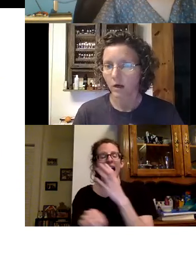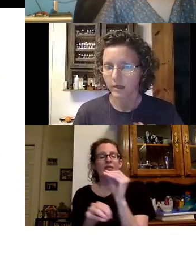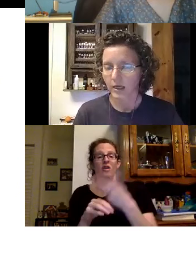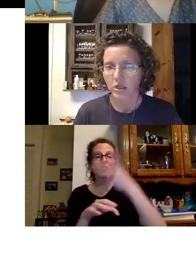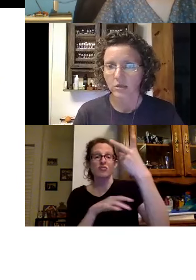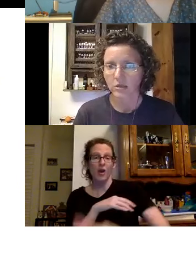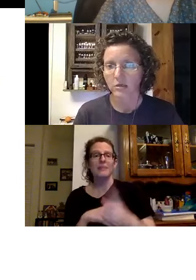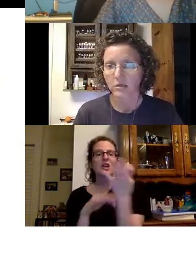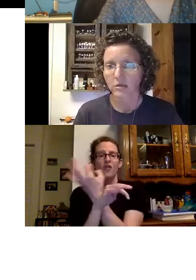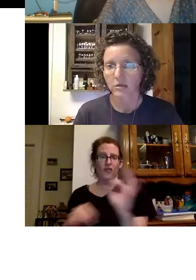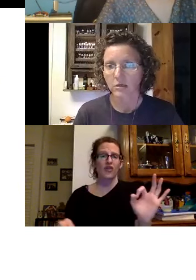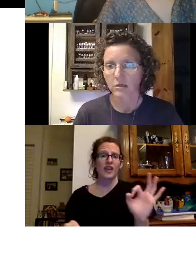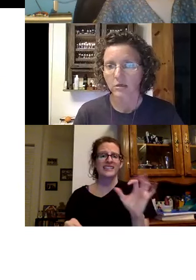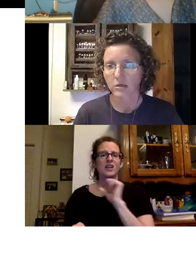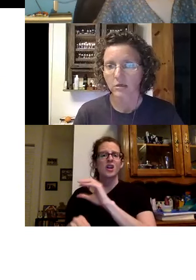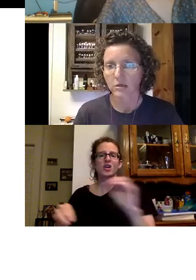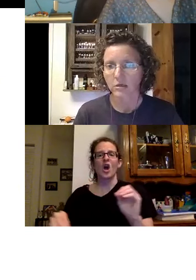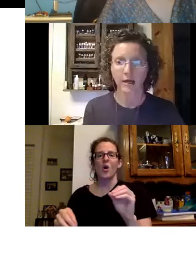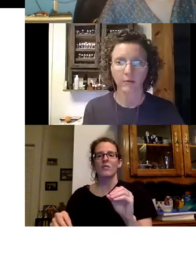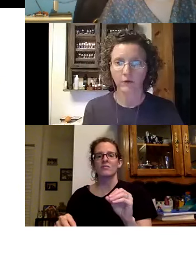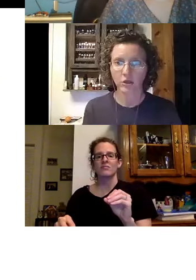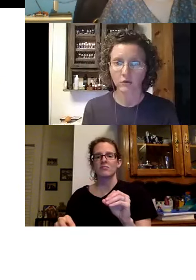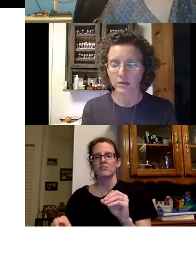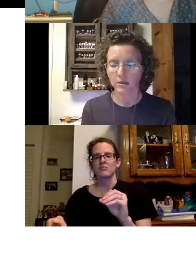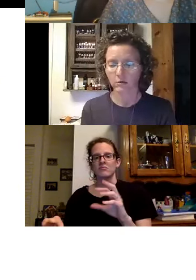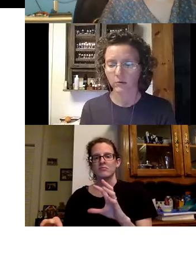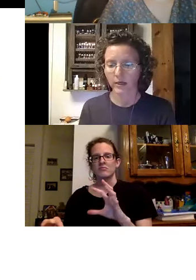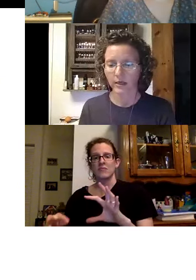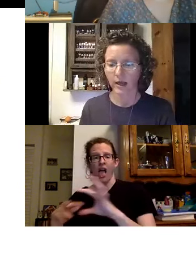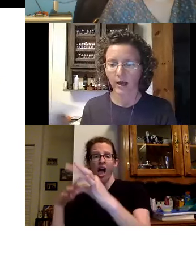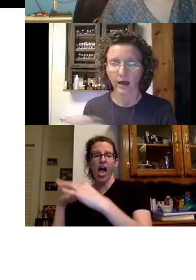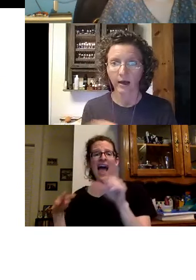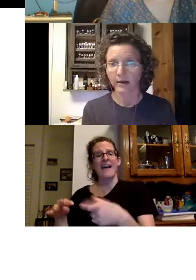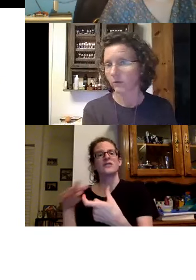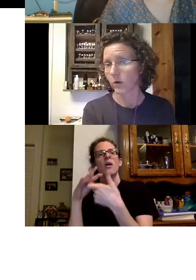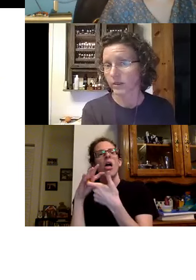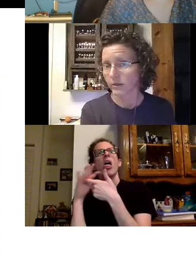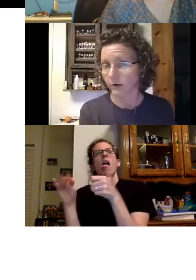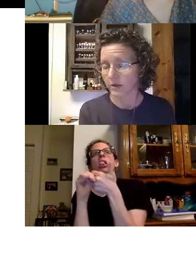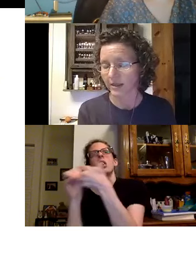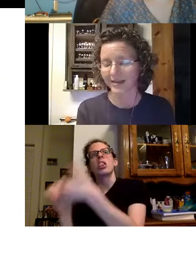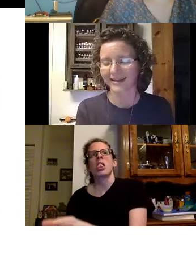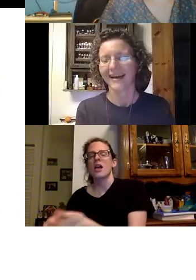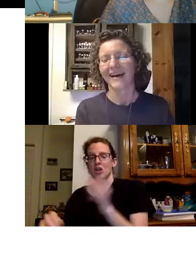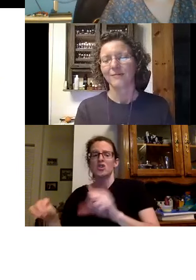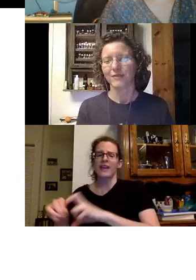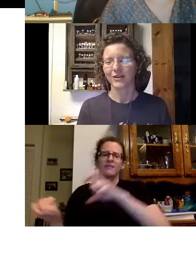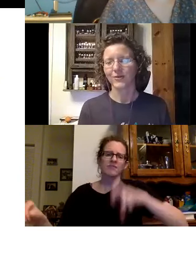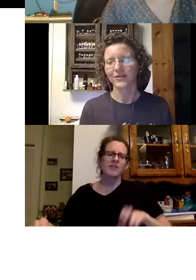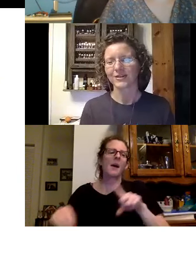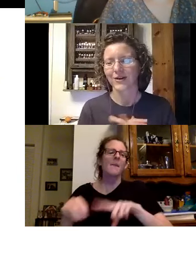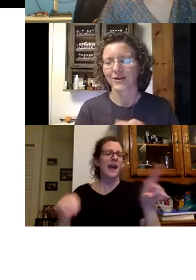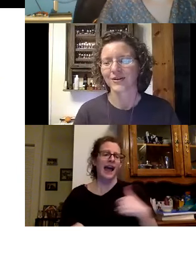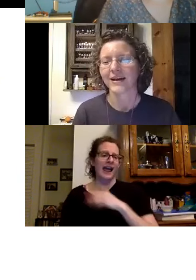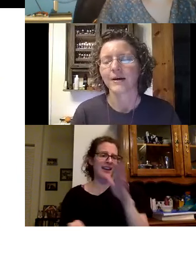with no obligation. You can cancel it at any time if you choose to, but I never want to personally. But you